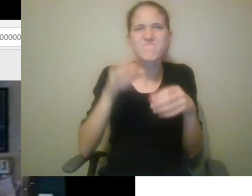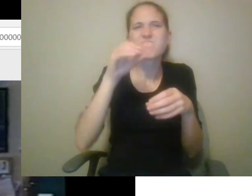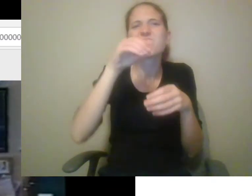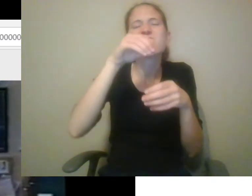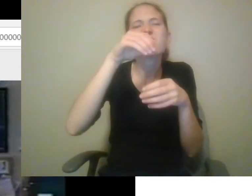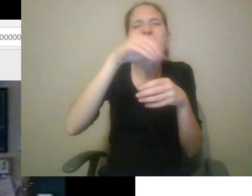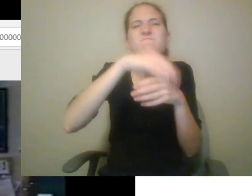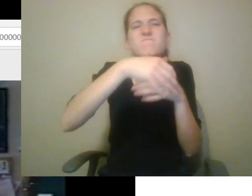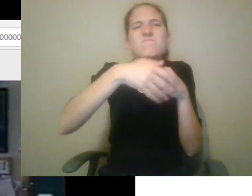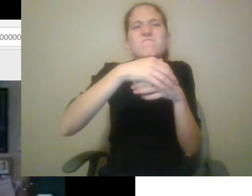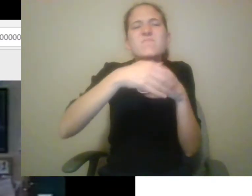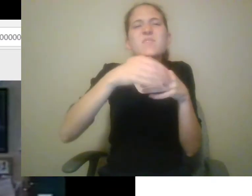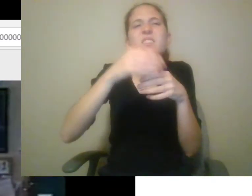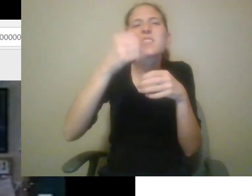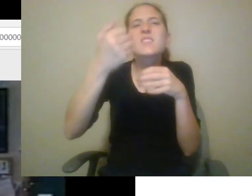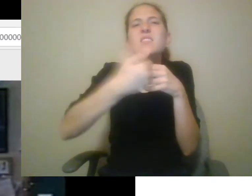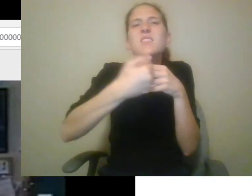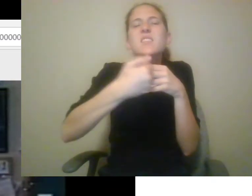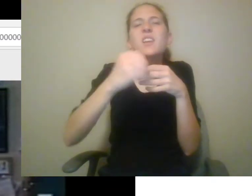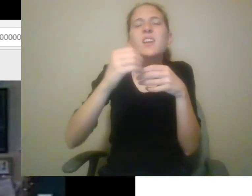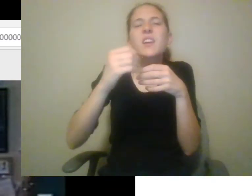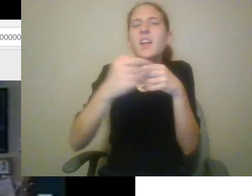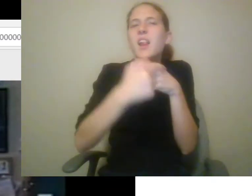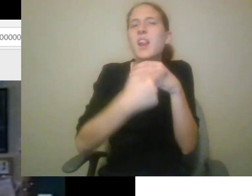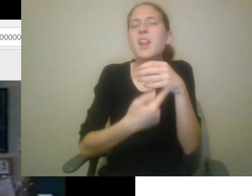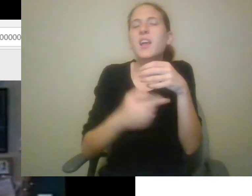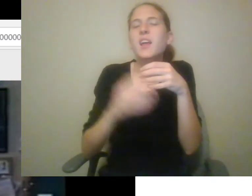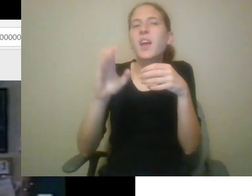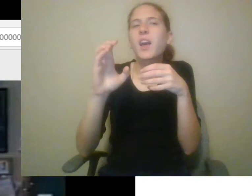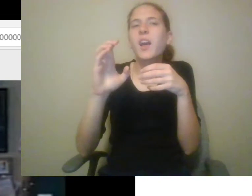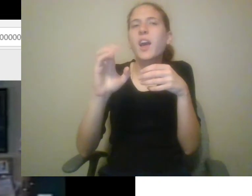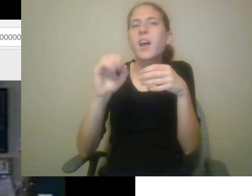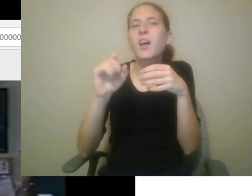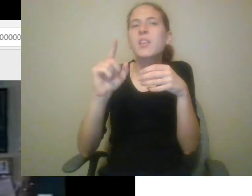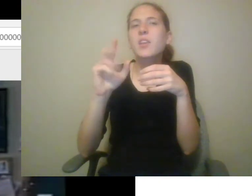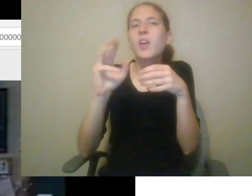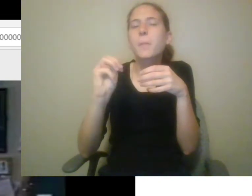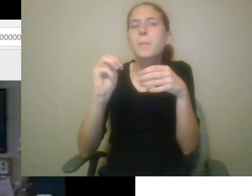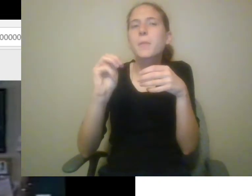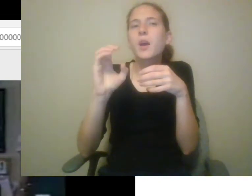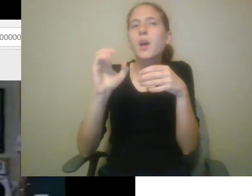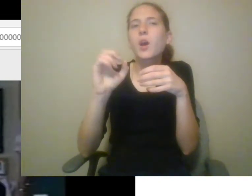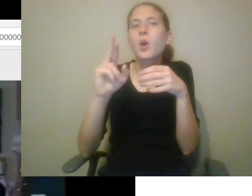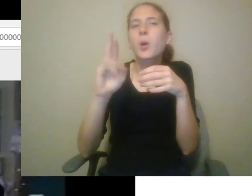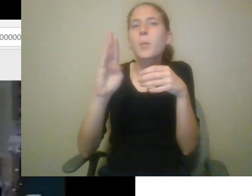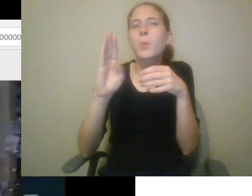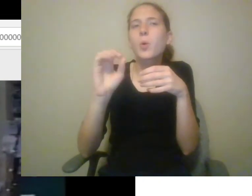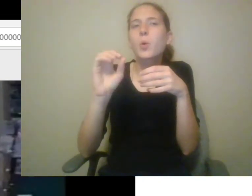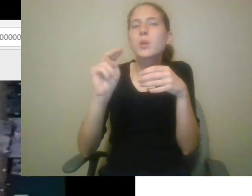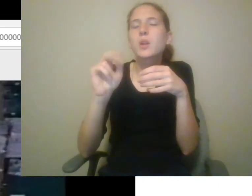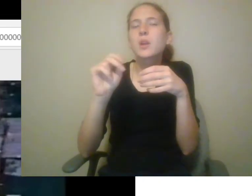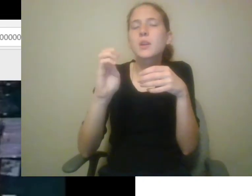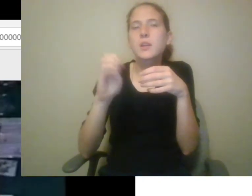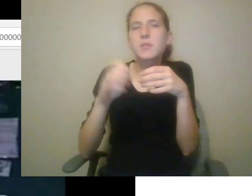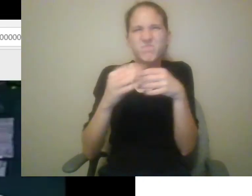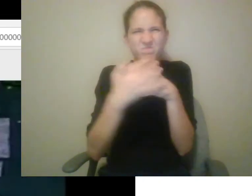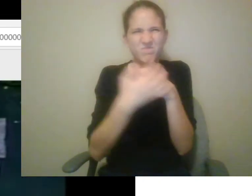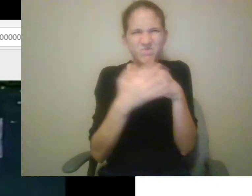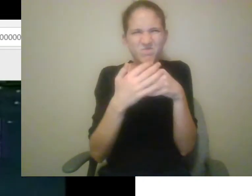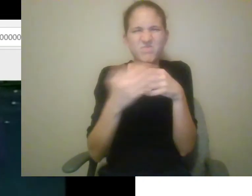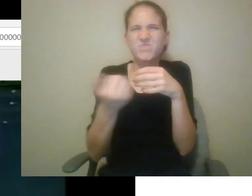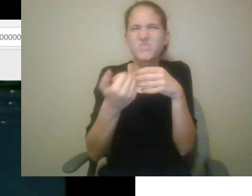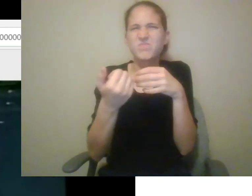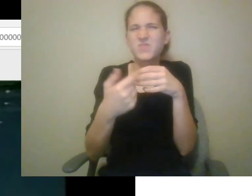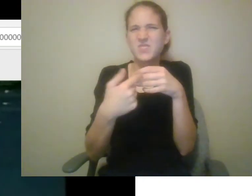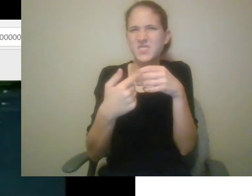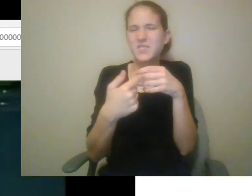that's affected by acids. Vinegar is an acid. So if you take and you soak an egg in vinegar for a long time, all right, this is